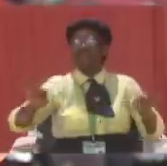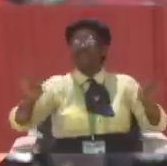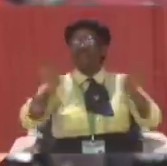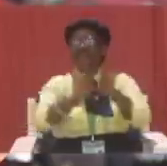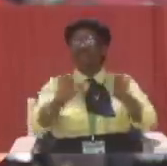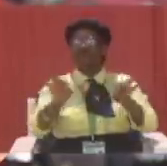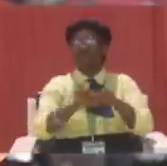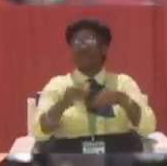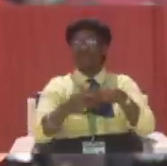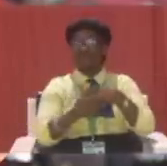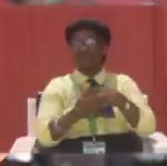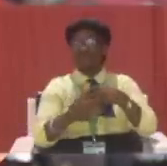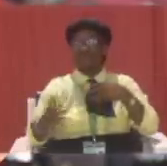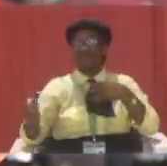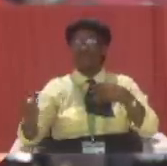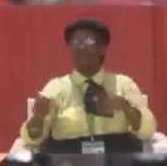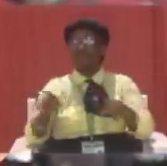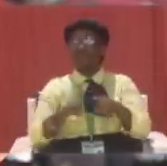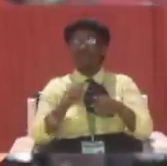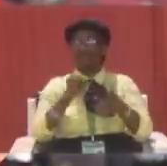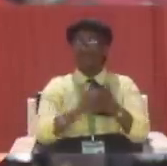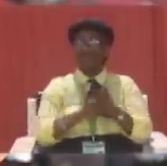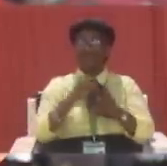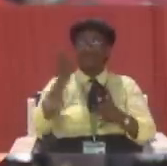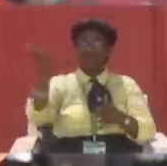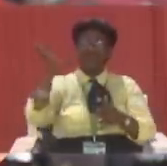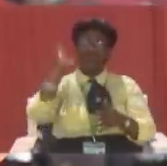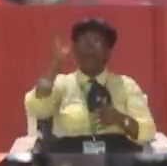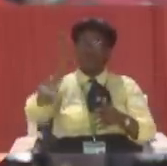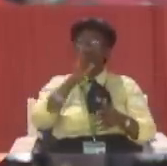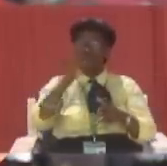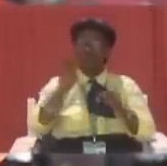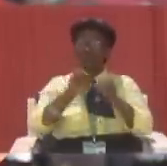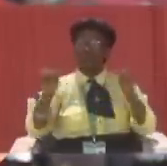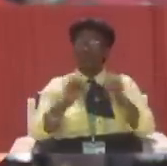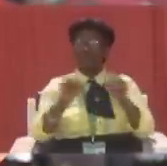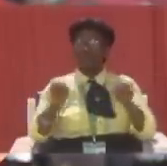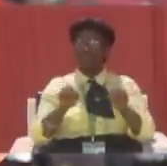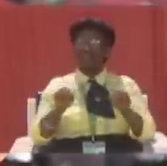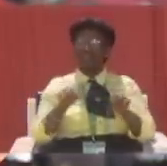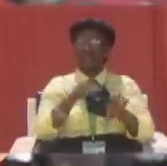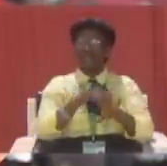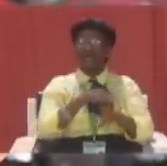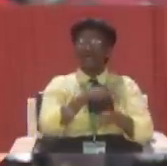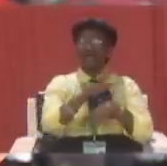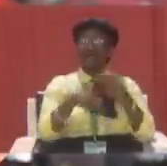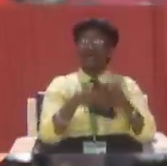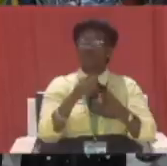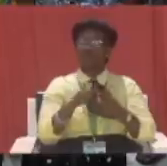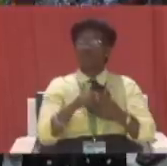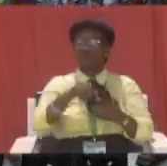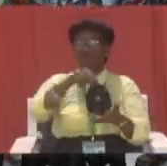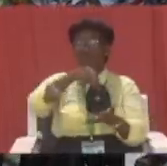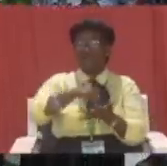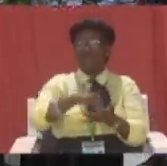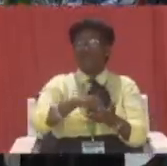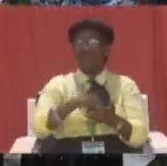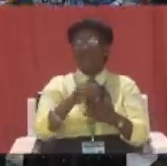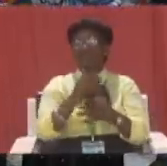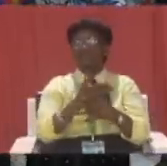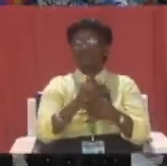so that there be nothing at all to stand between them and the